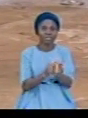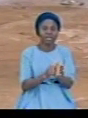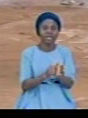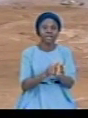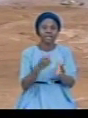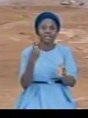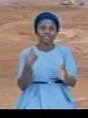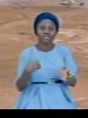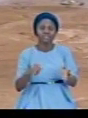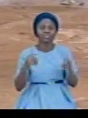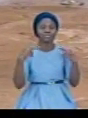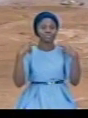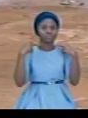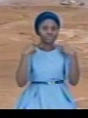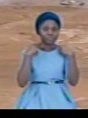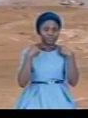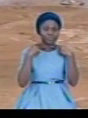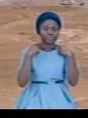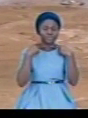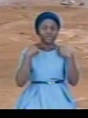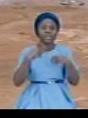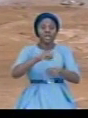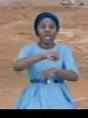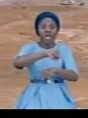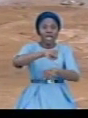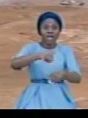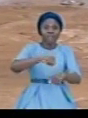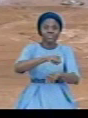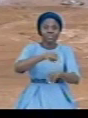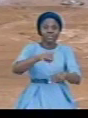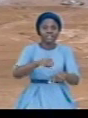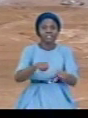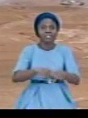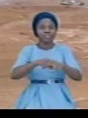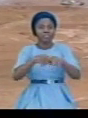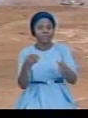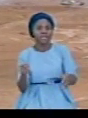the yoke. Anointing breaks the